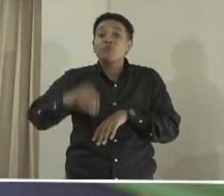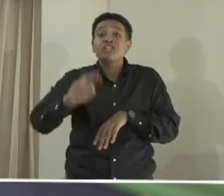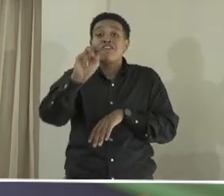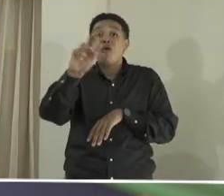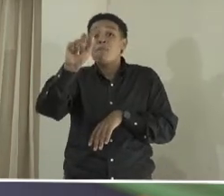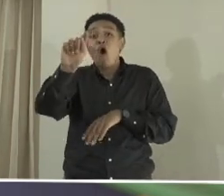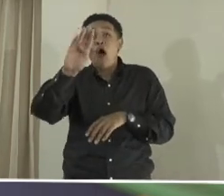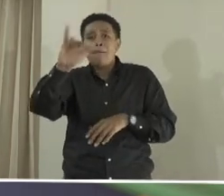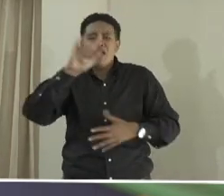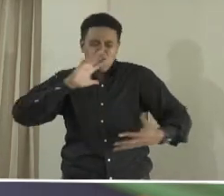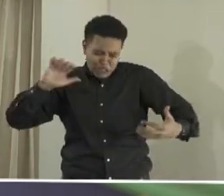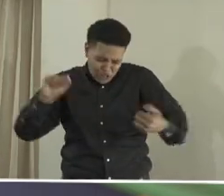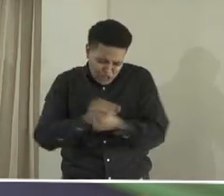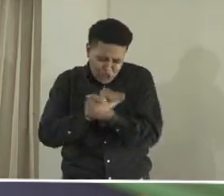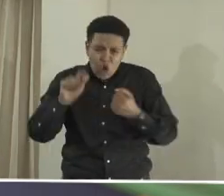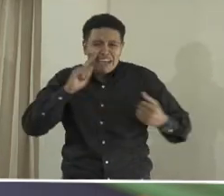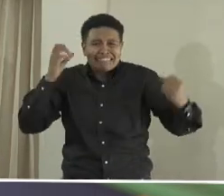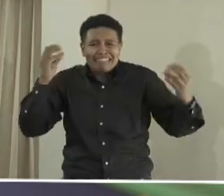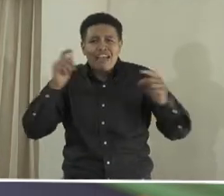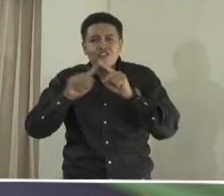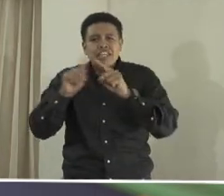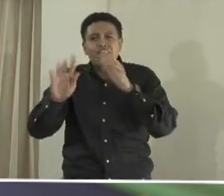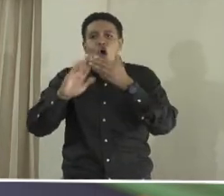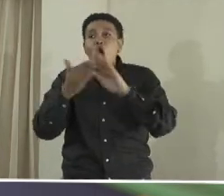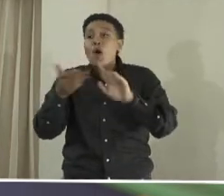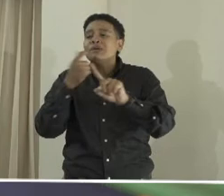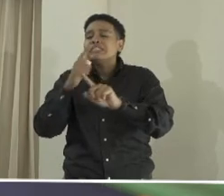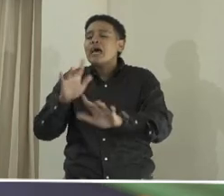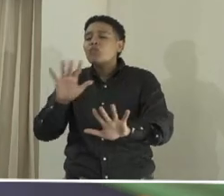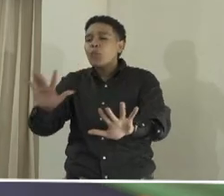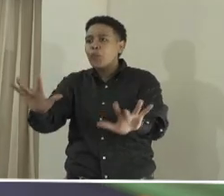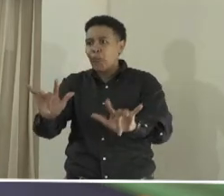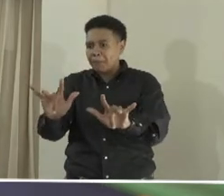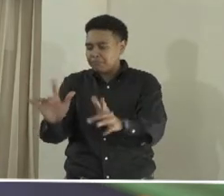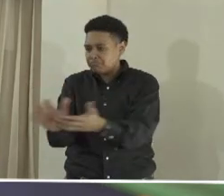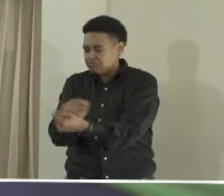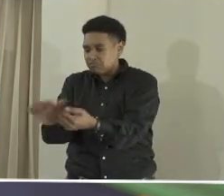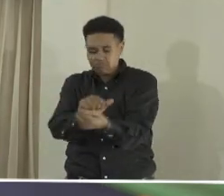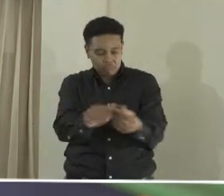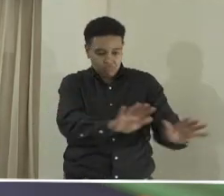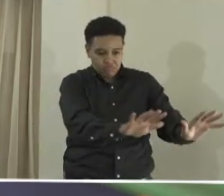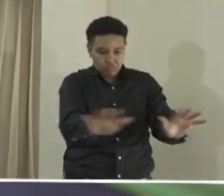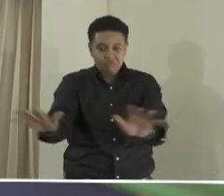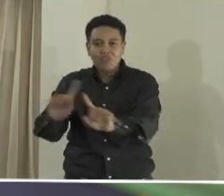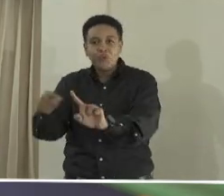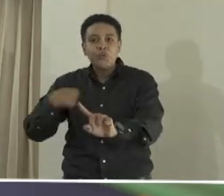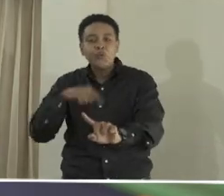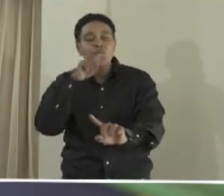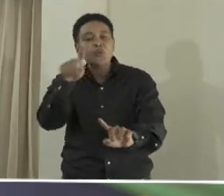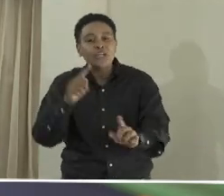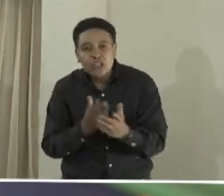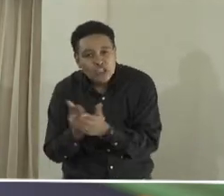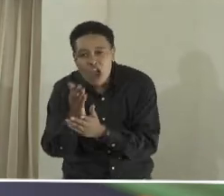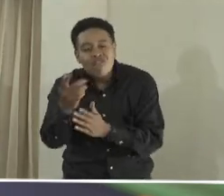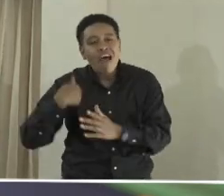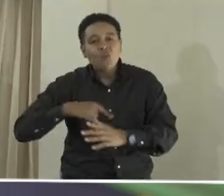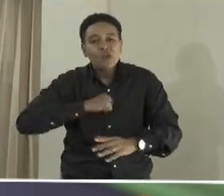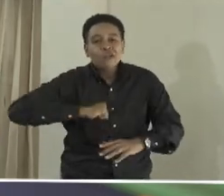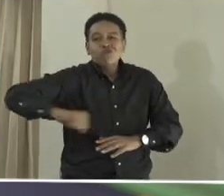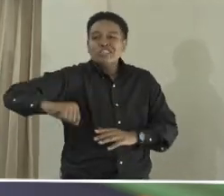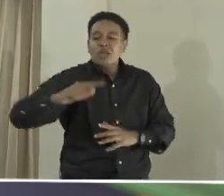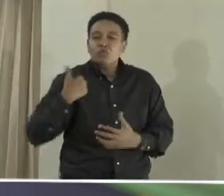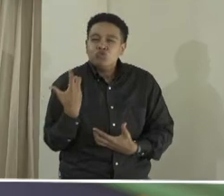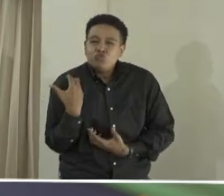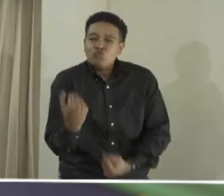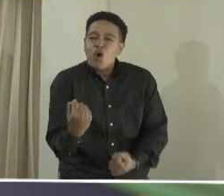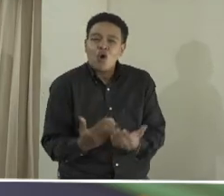destroyed and several communities were wiped out, but we survived. We were resilient and